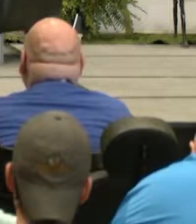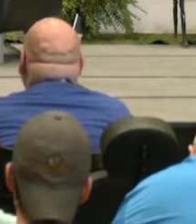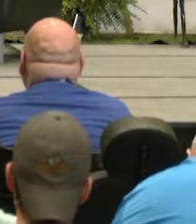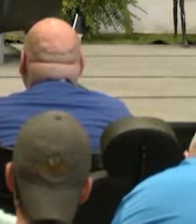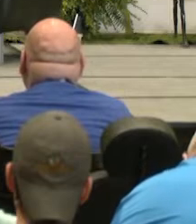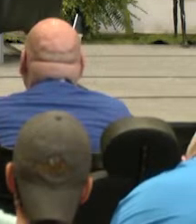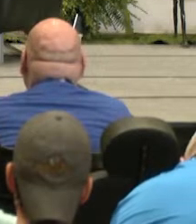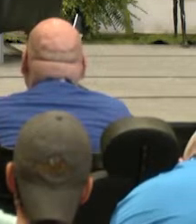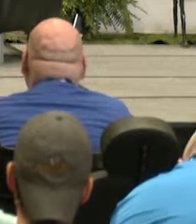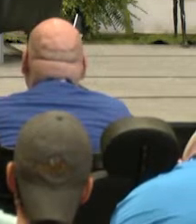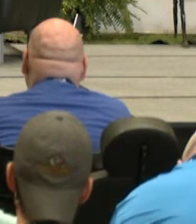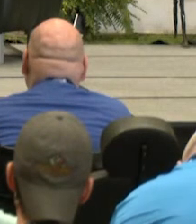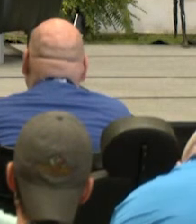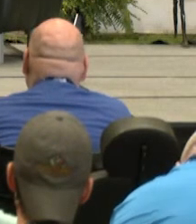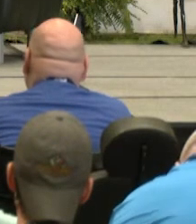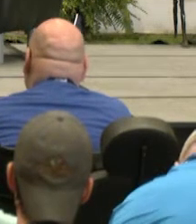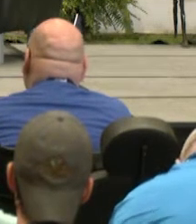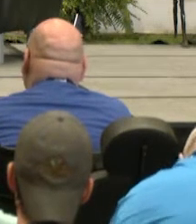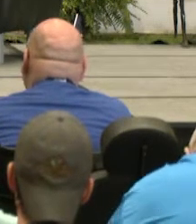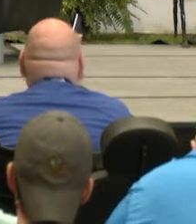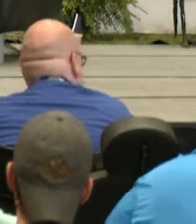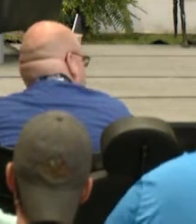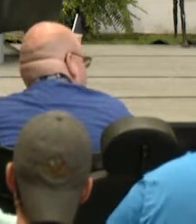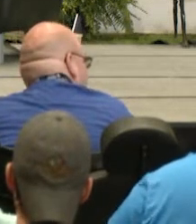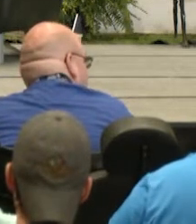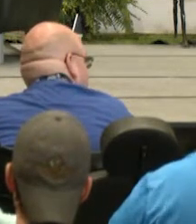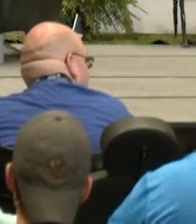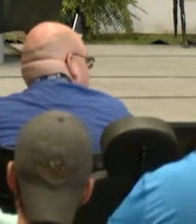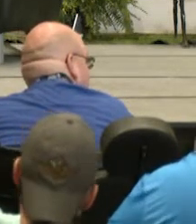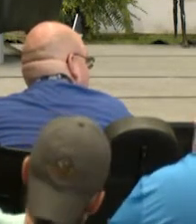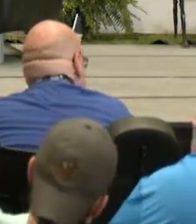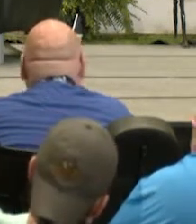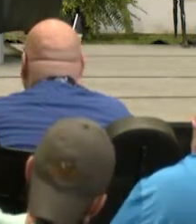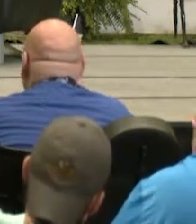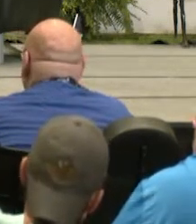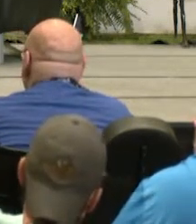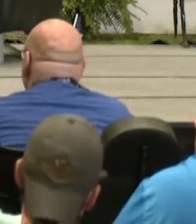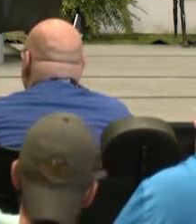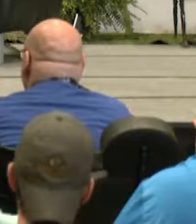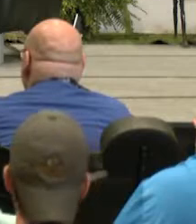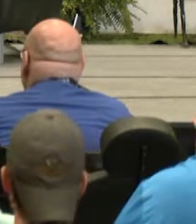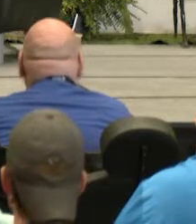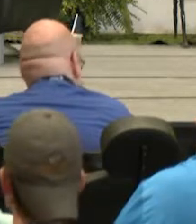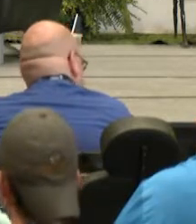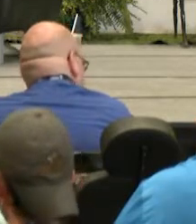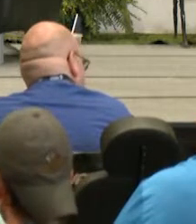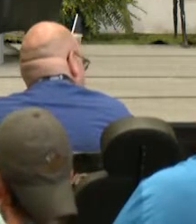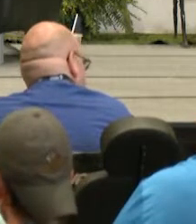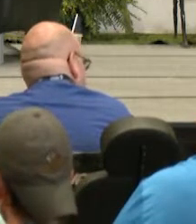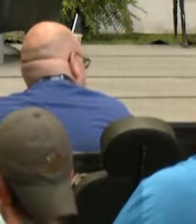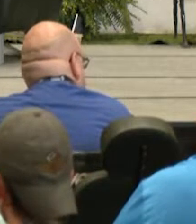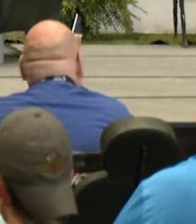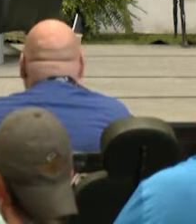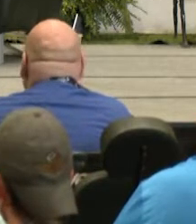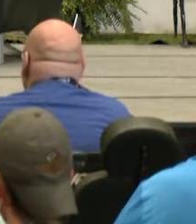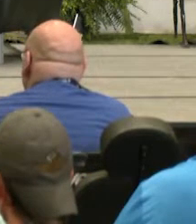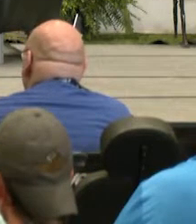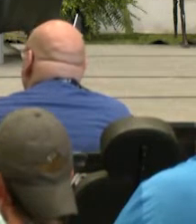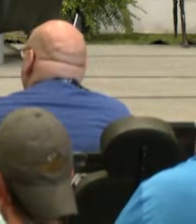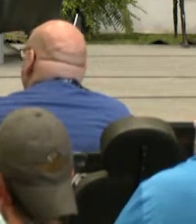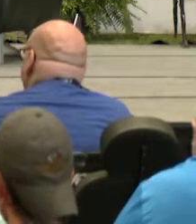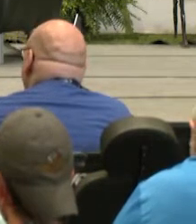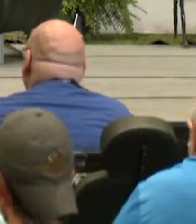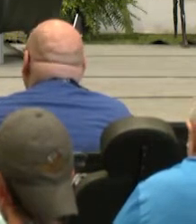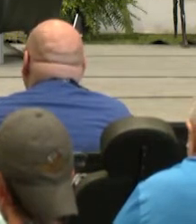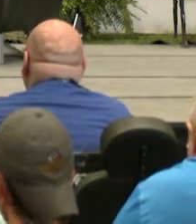proud of telling people to see. I'm going to live in a hypothetical world again. If there were a season 2,